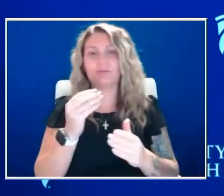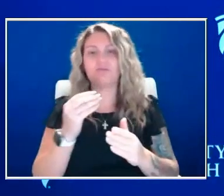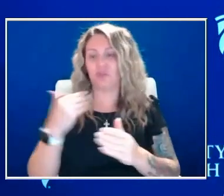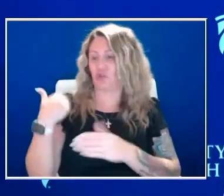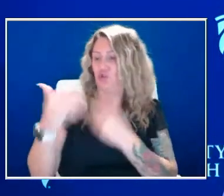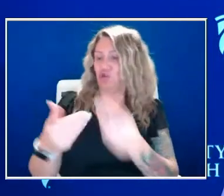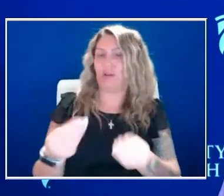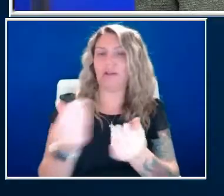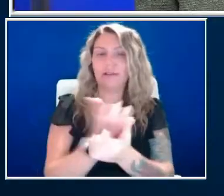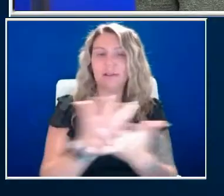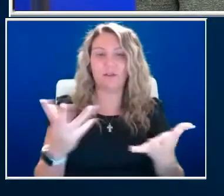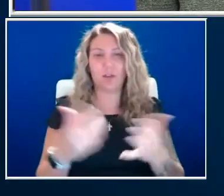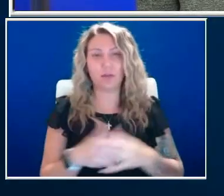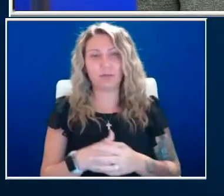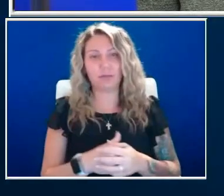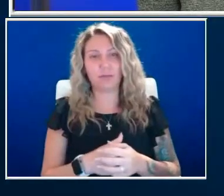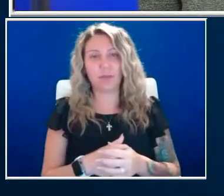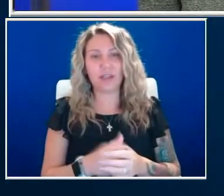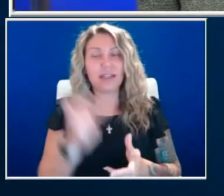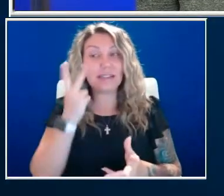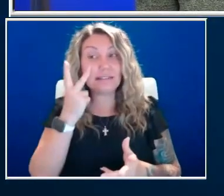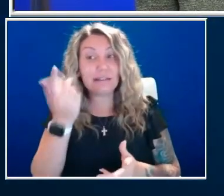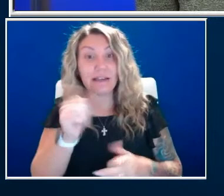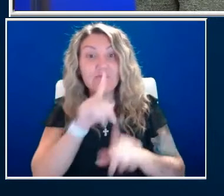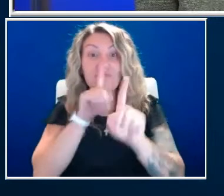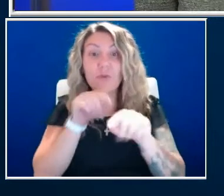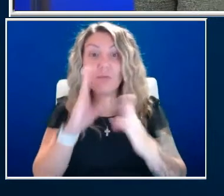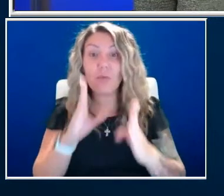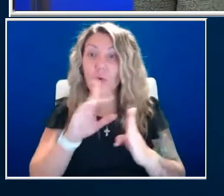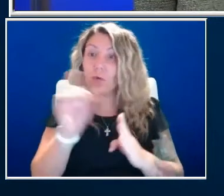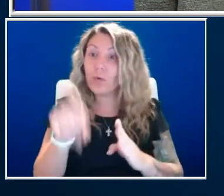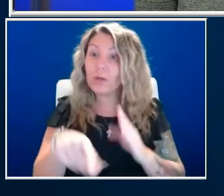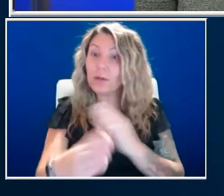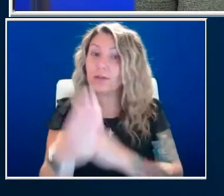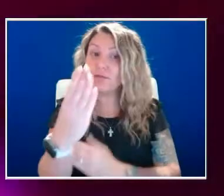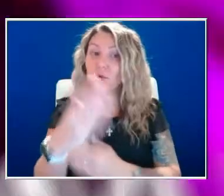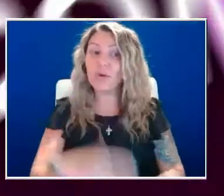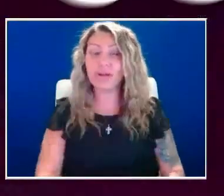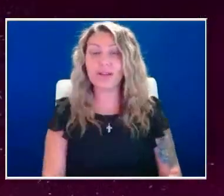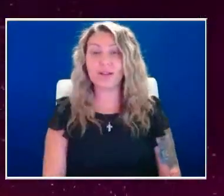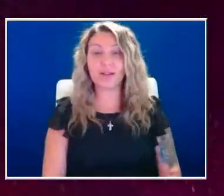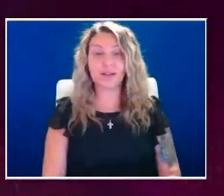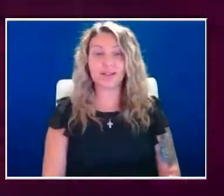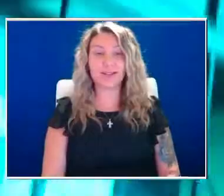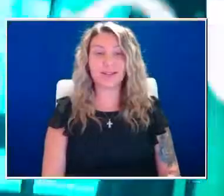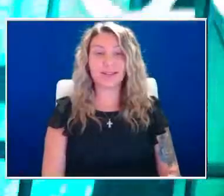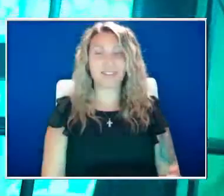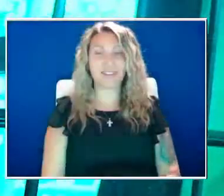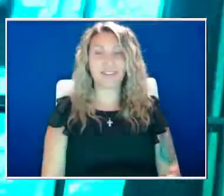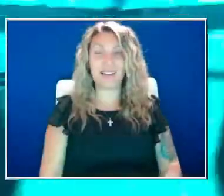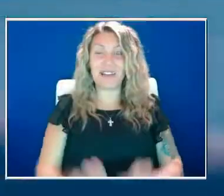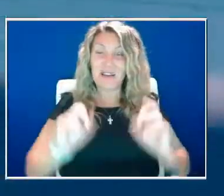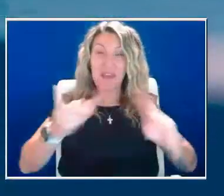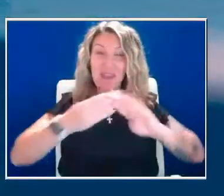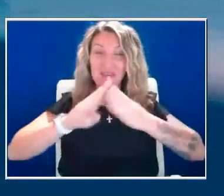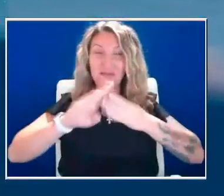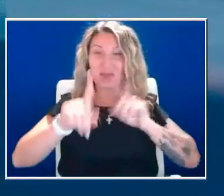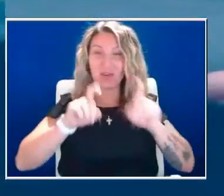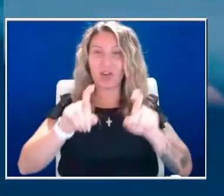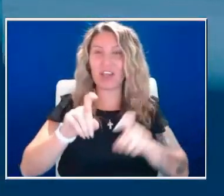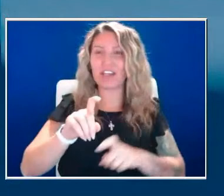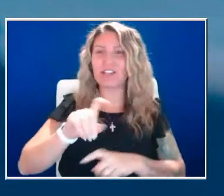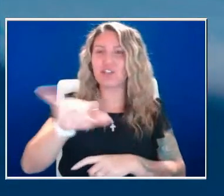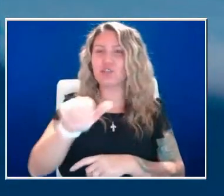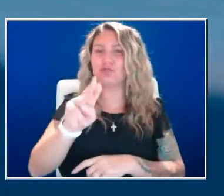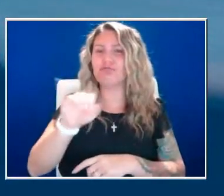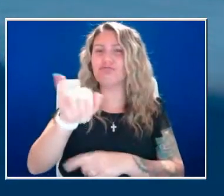stuff. All right, let's see if we have reporter questions on the line today. Let's get to our community. Okay, Jamie wants to know, how long will